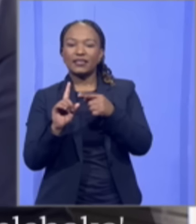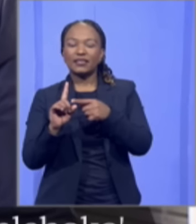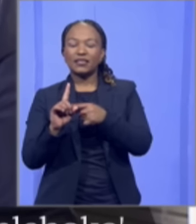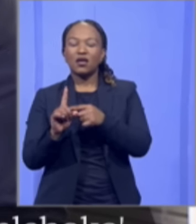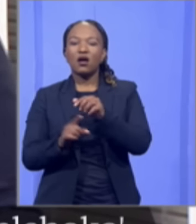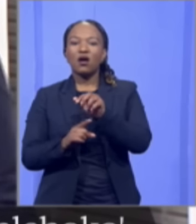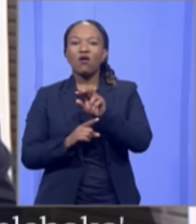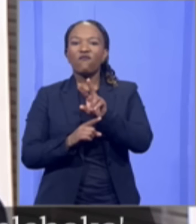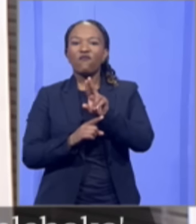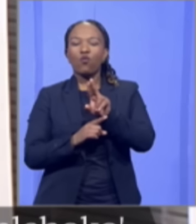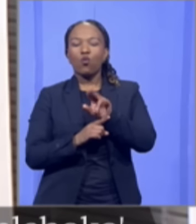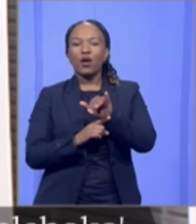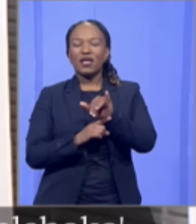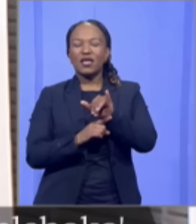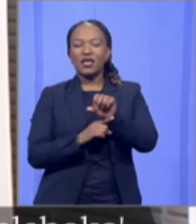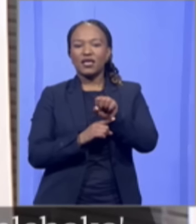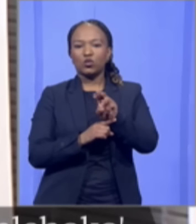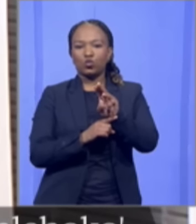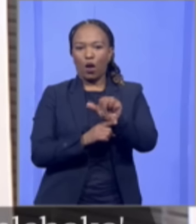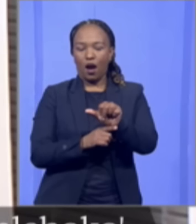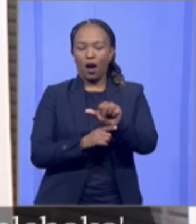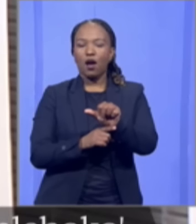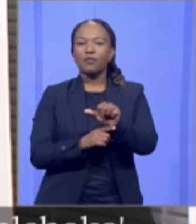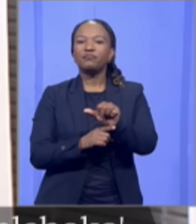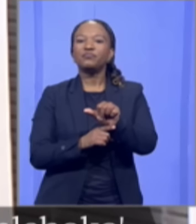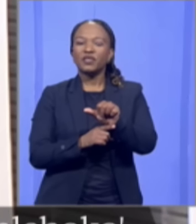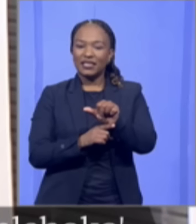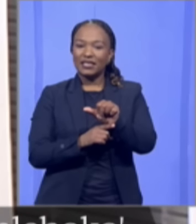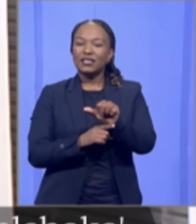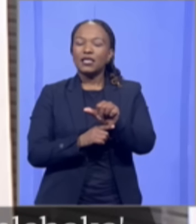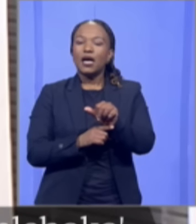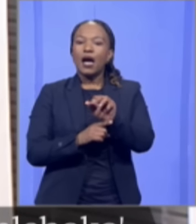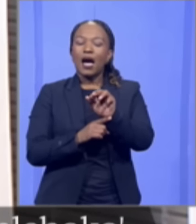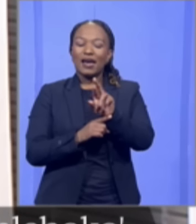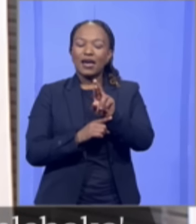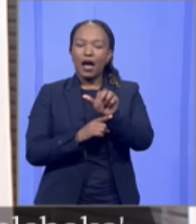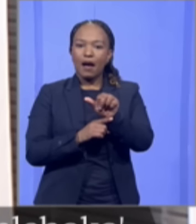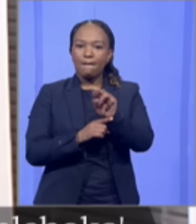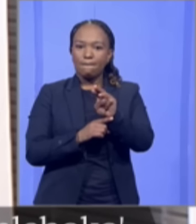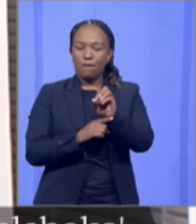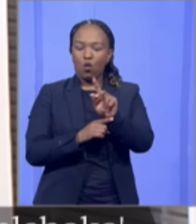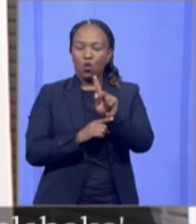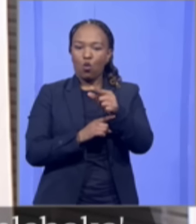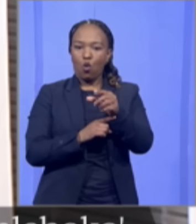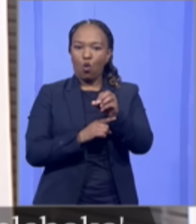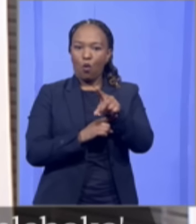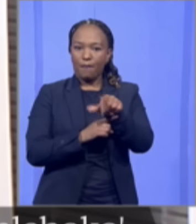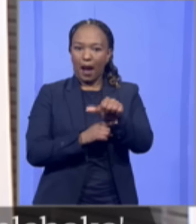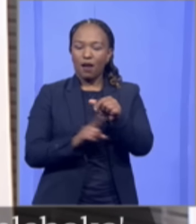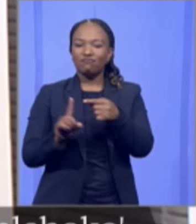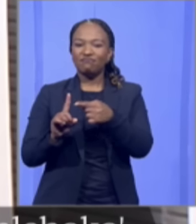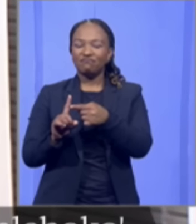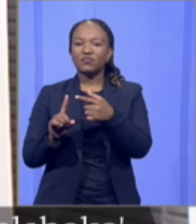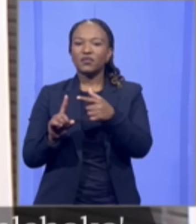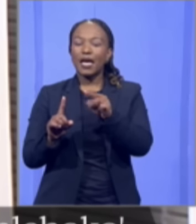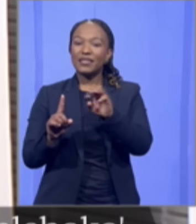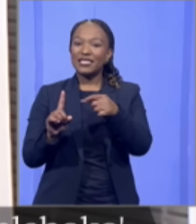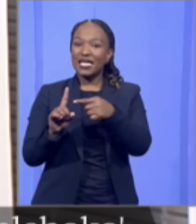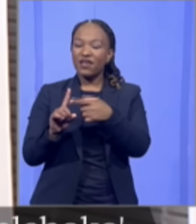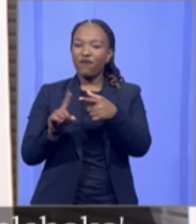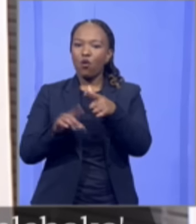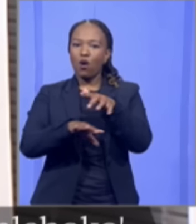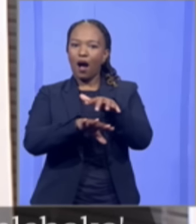RISE Mzansi to join the 7th administration as the MEC responsible for